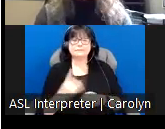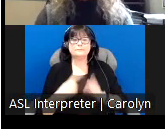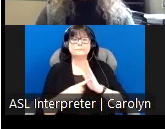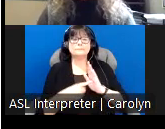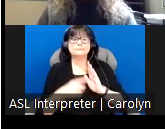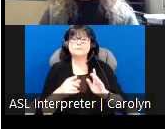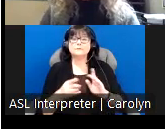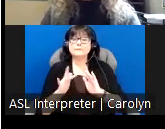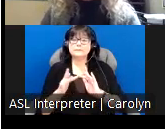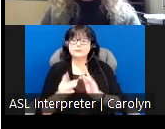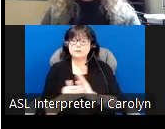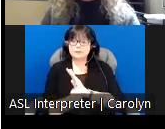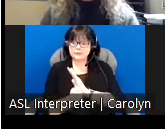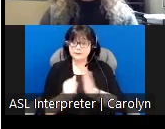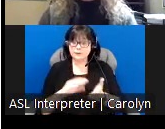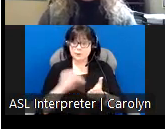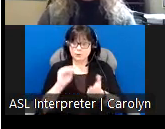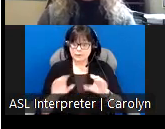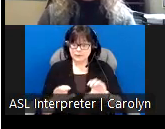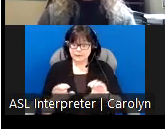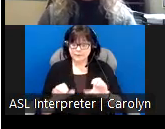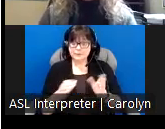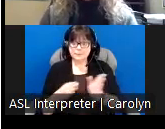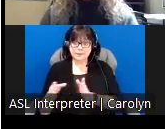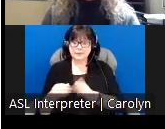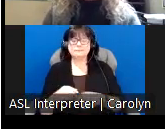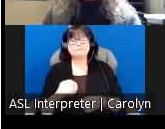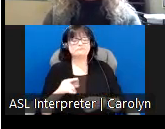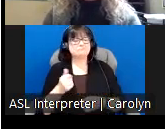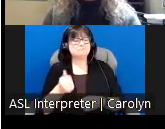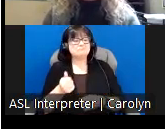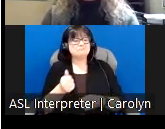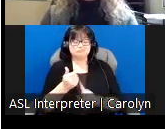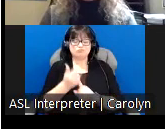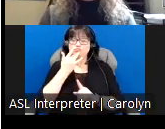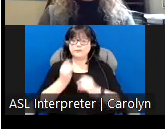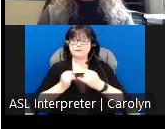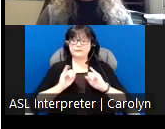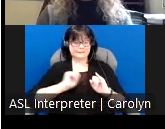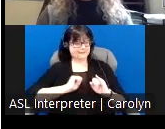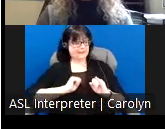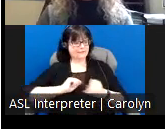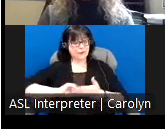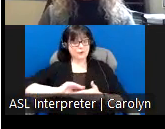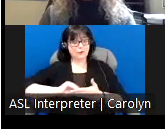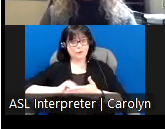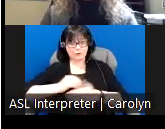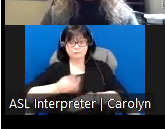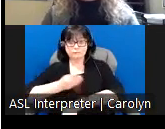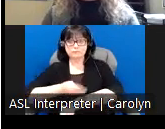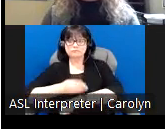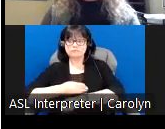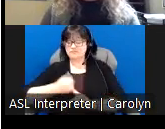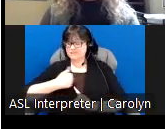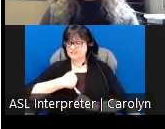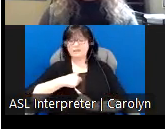learning activities plan. So if a client wanted to brush up on their digital skills on their own, they could simply go to this learning activities